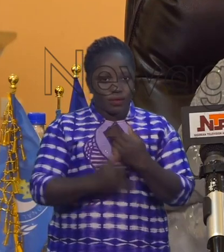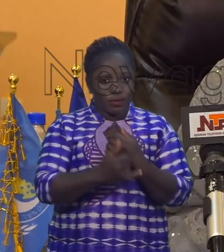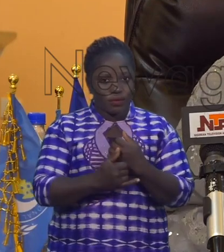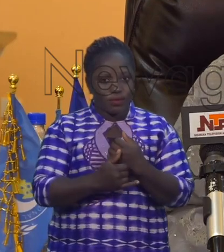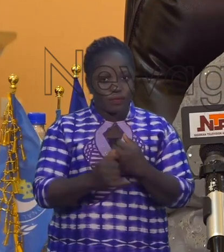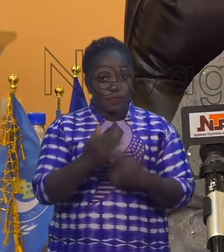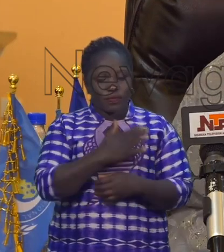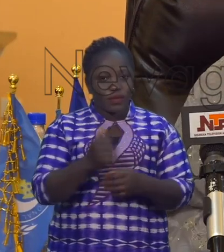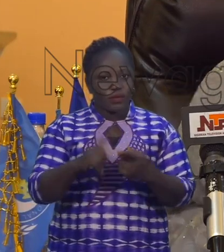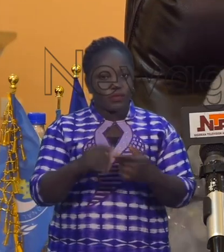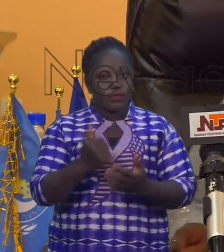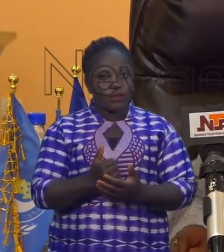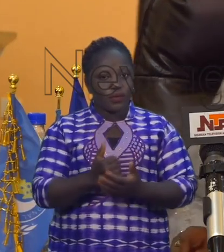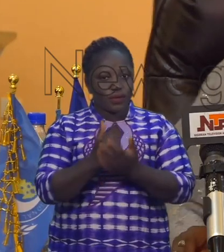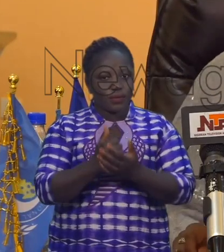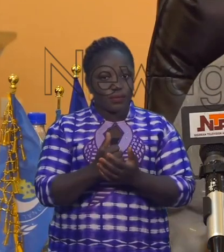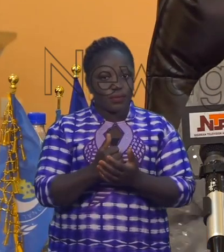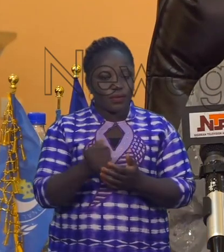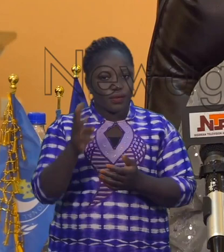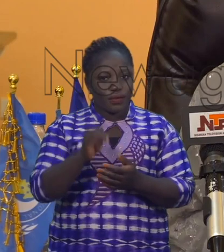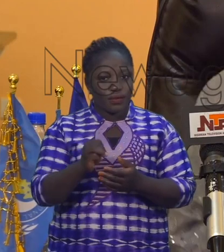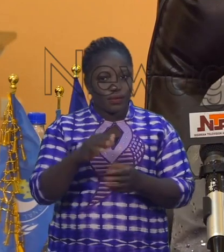vulnerable people, it is a very